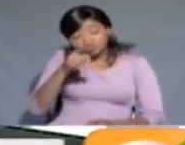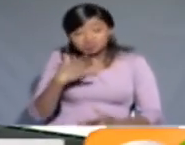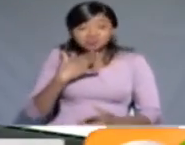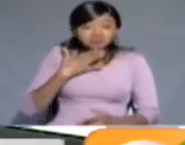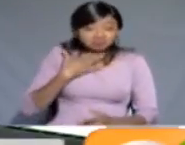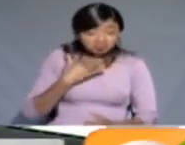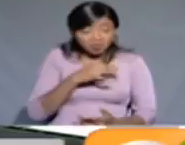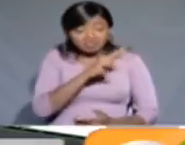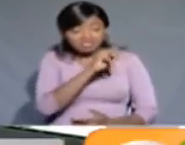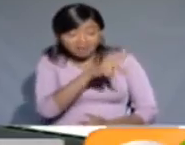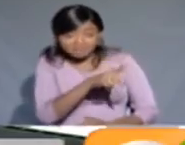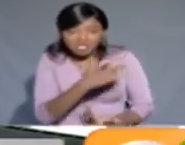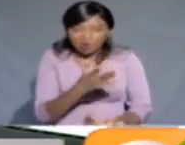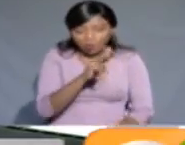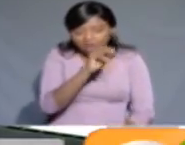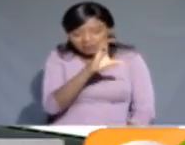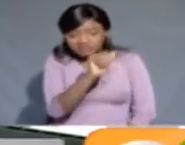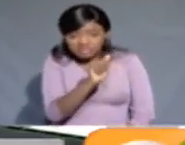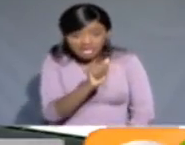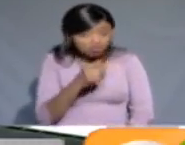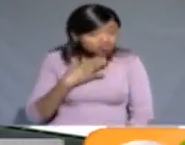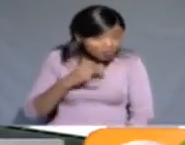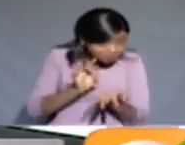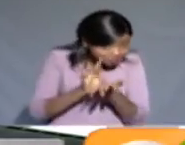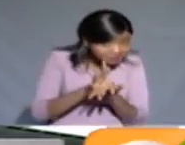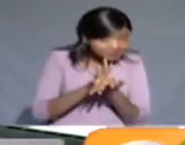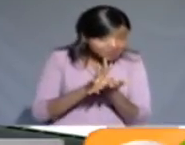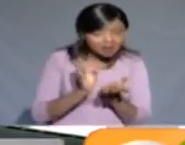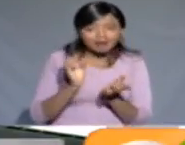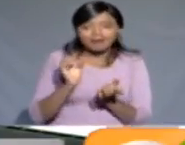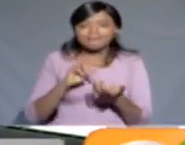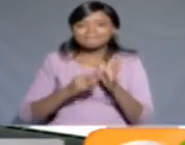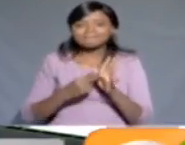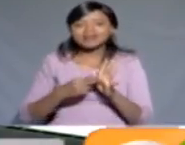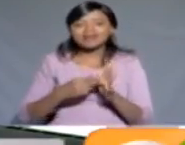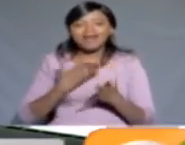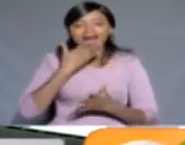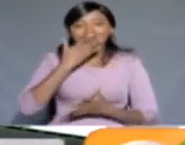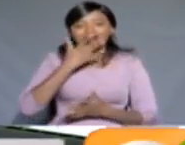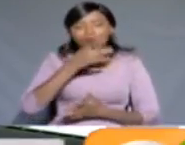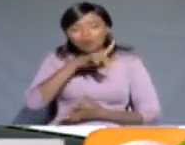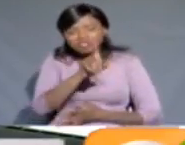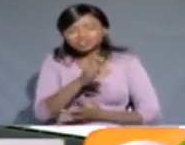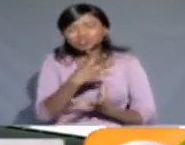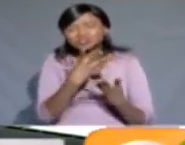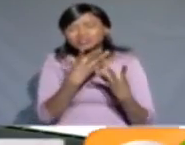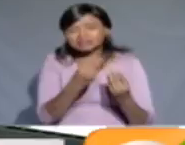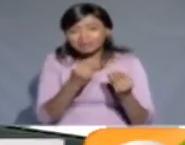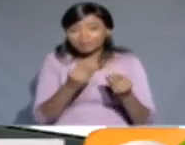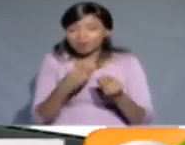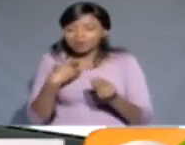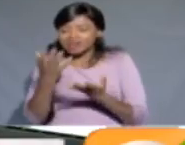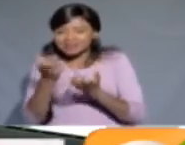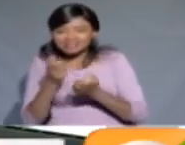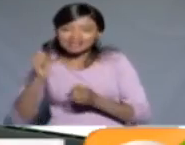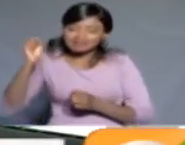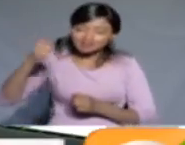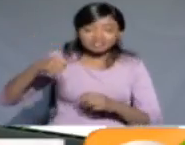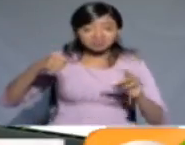your MP or your MCA? So it must be a very simple question that requires a simple yes or no